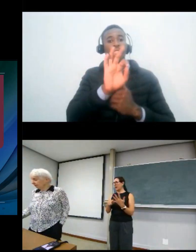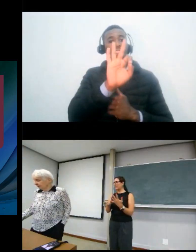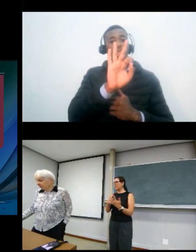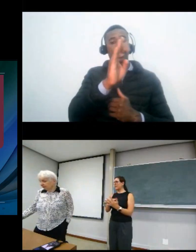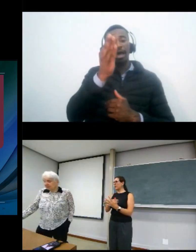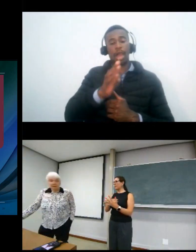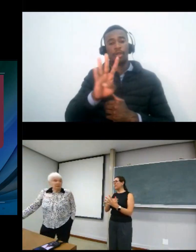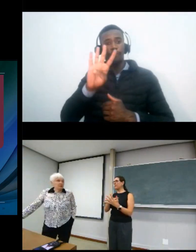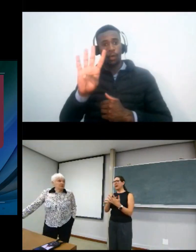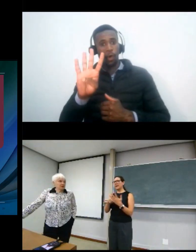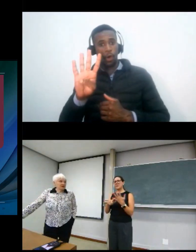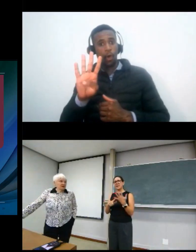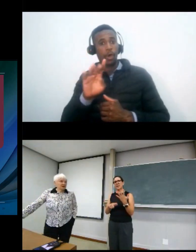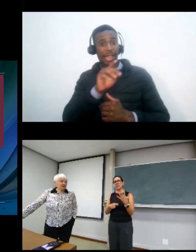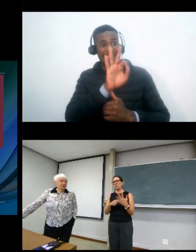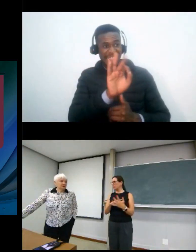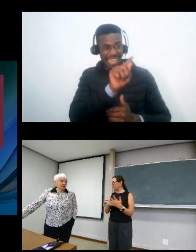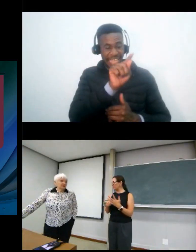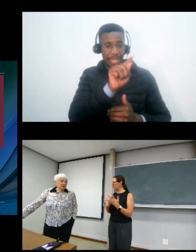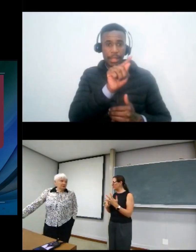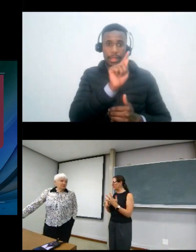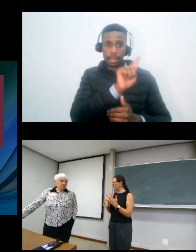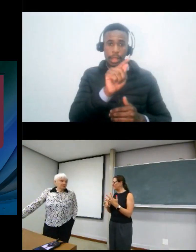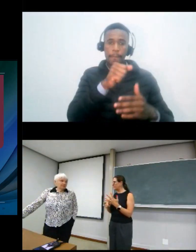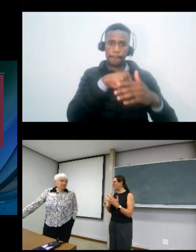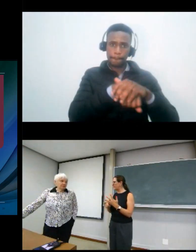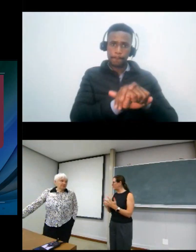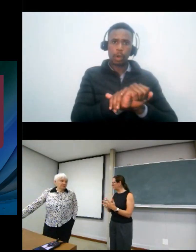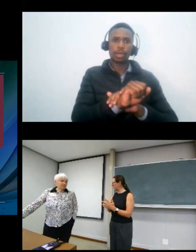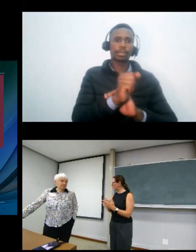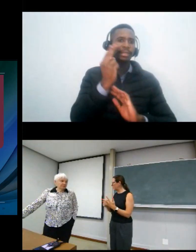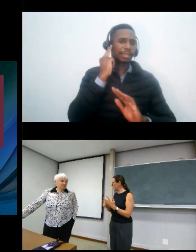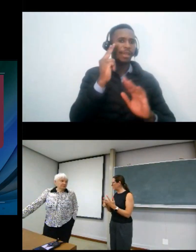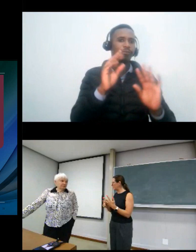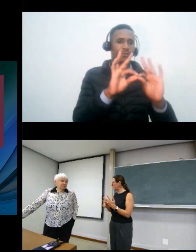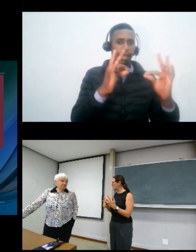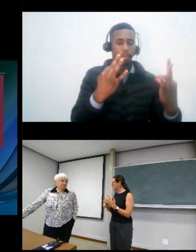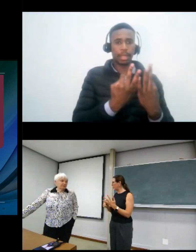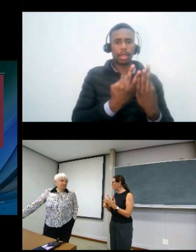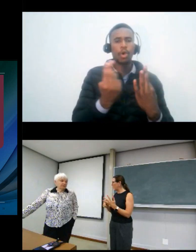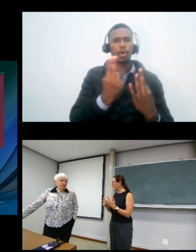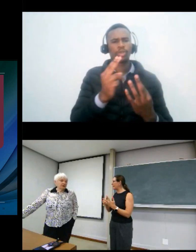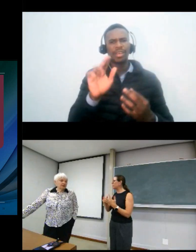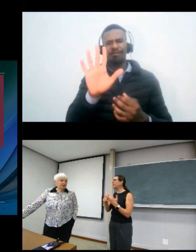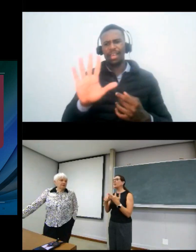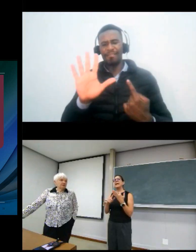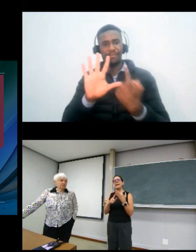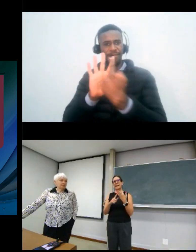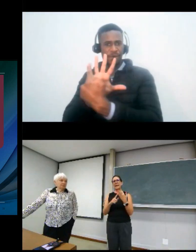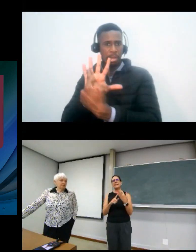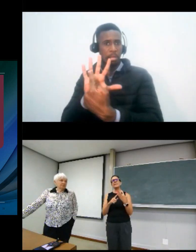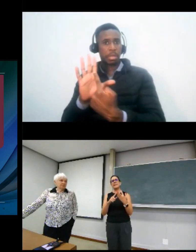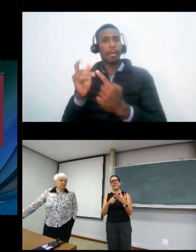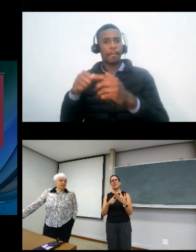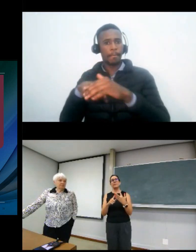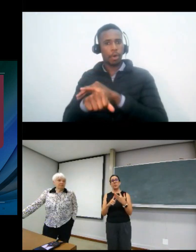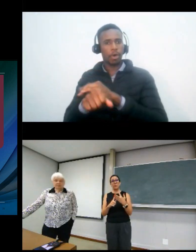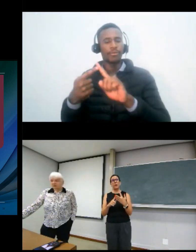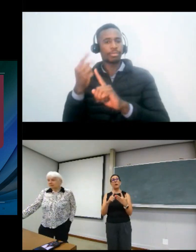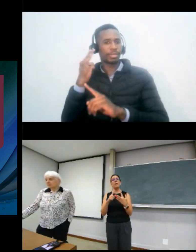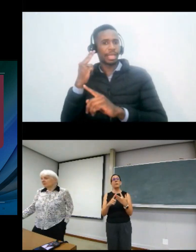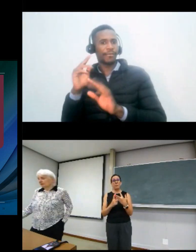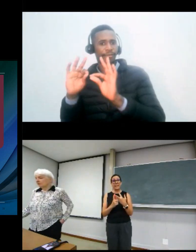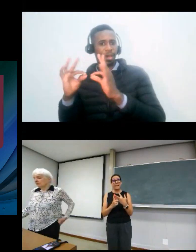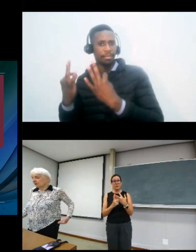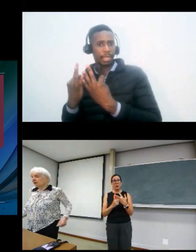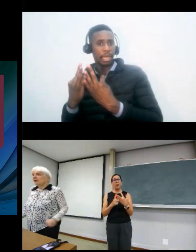5, I think of the 5 signers who were born into the deaf family, did we analyze them all? I think we only analyzed data